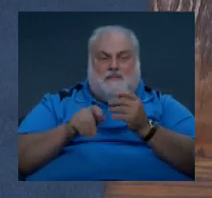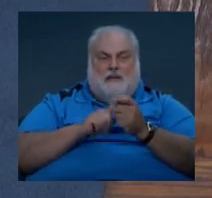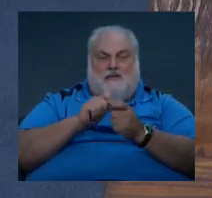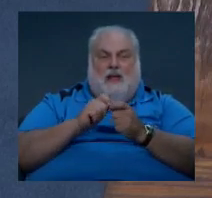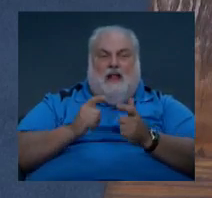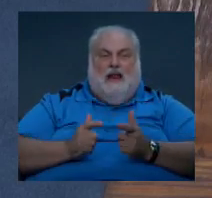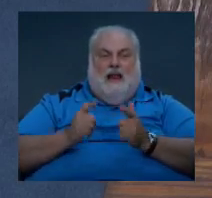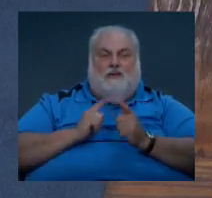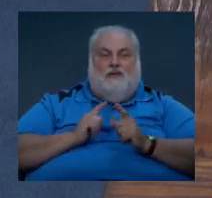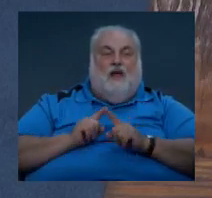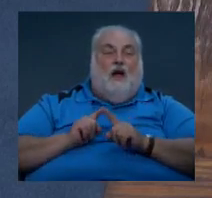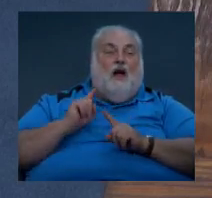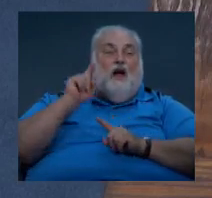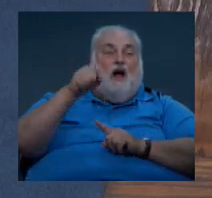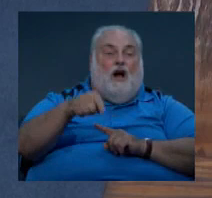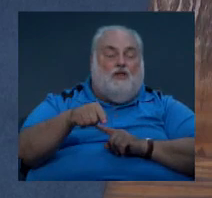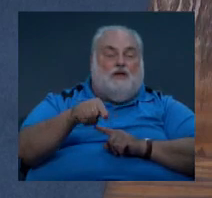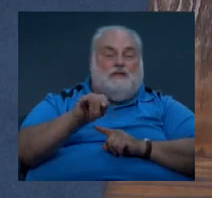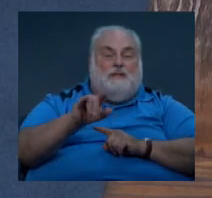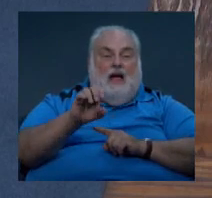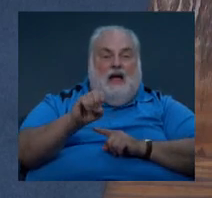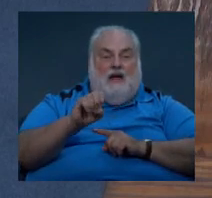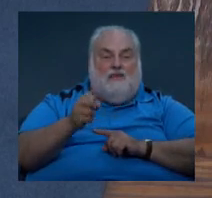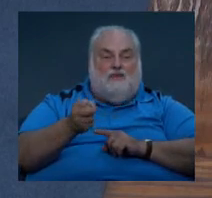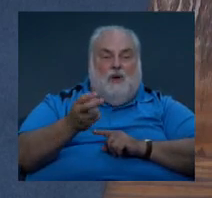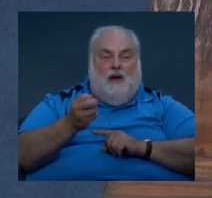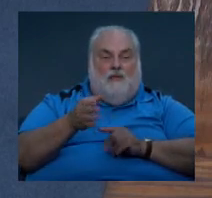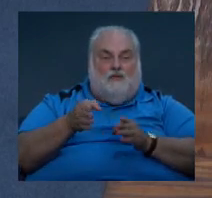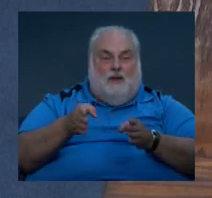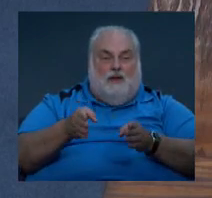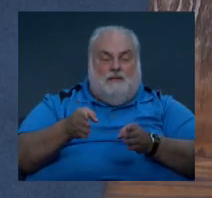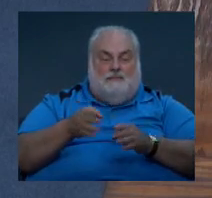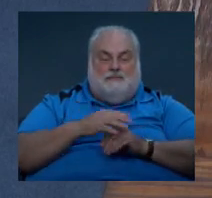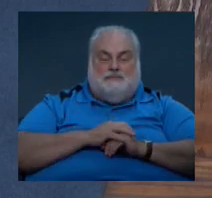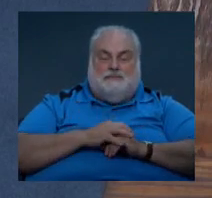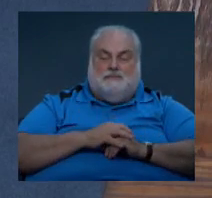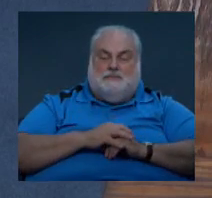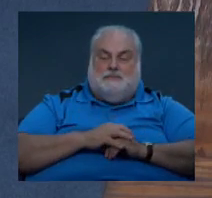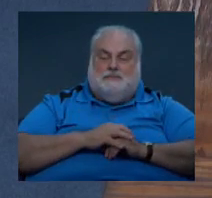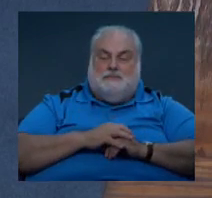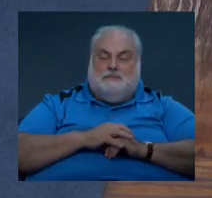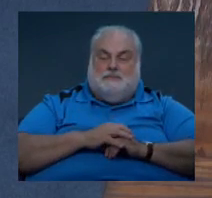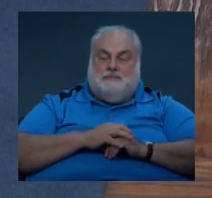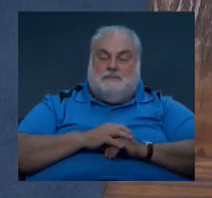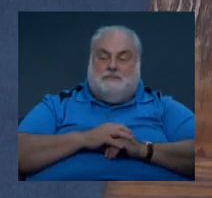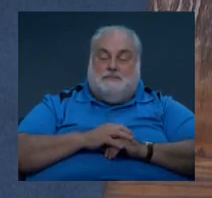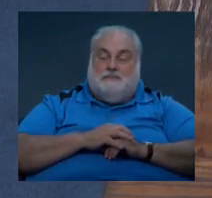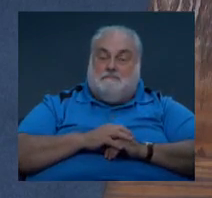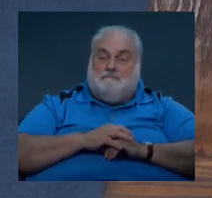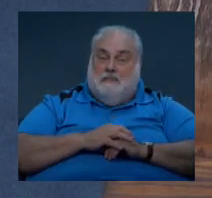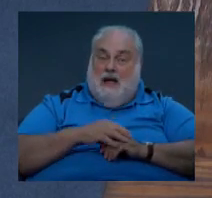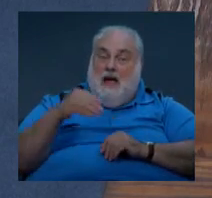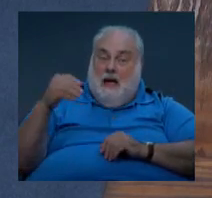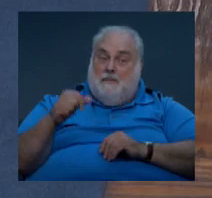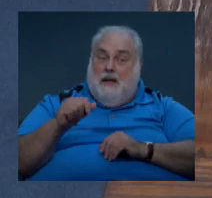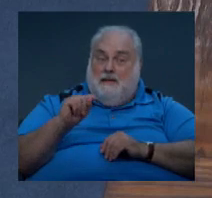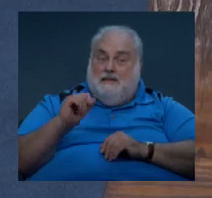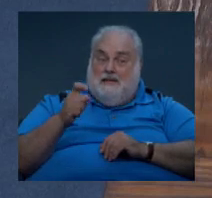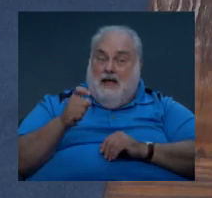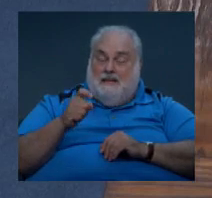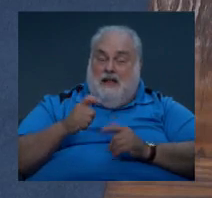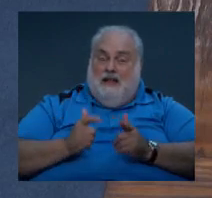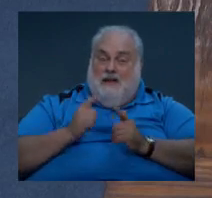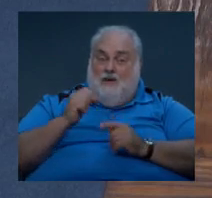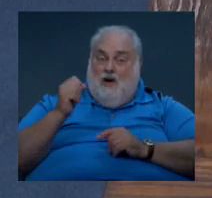the other side of 12th Street who don't always have access to facilities. Again, I am a taxpayer who lives off of 12th